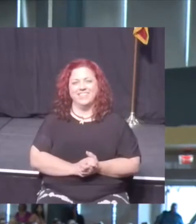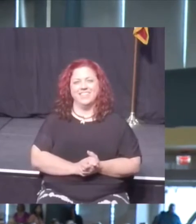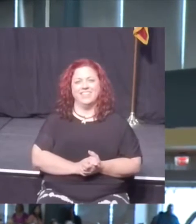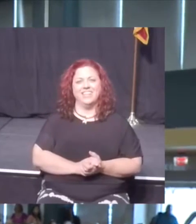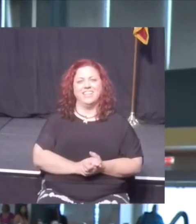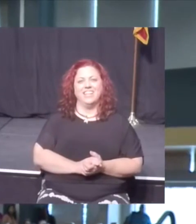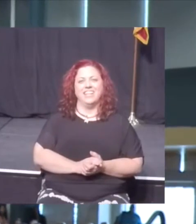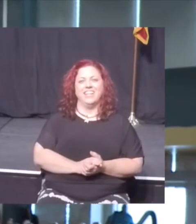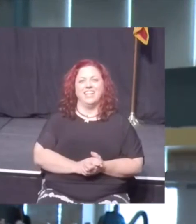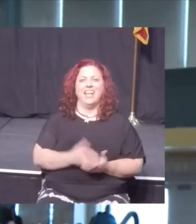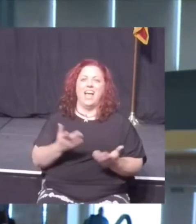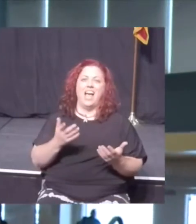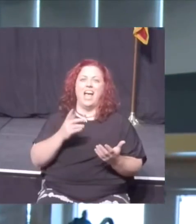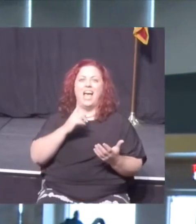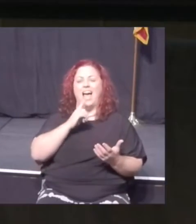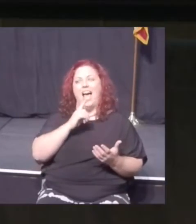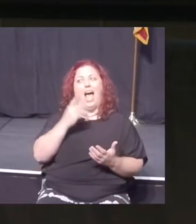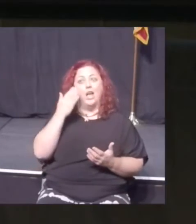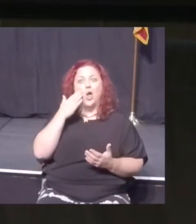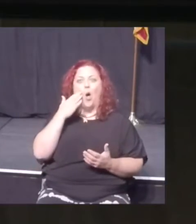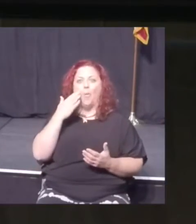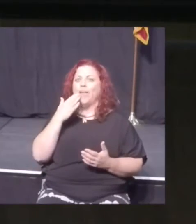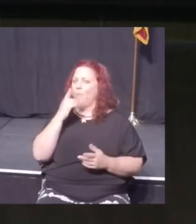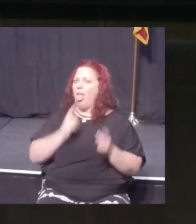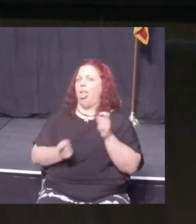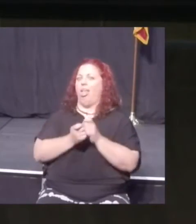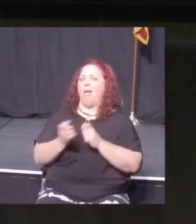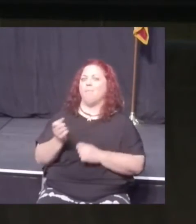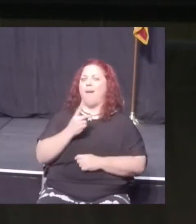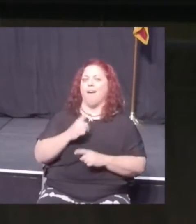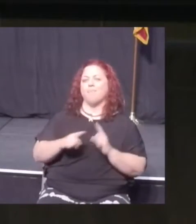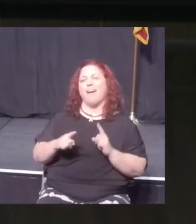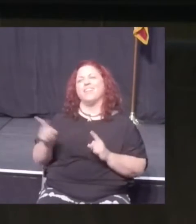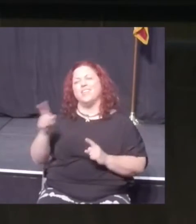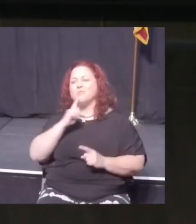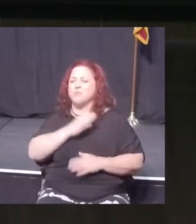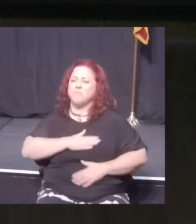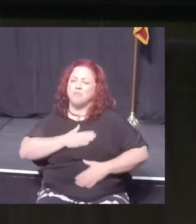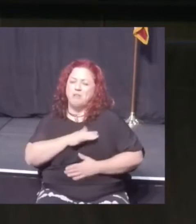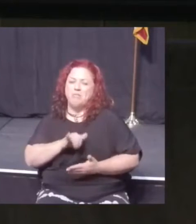I think I'm going to pay for it, but I know the provost appreciates it.